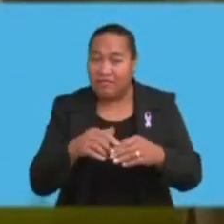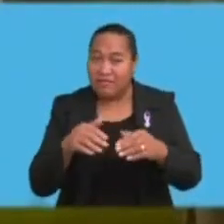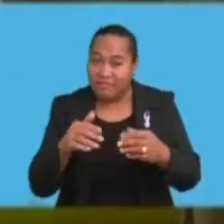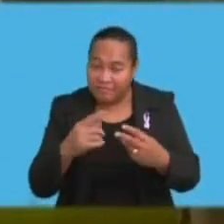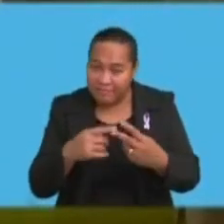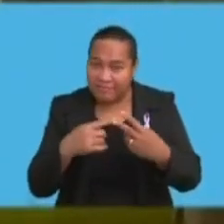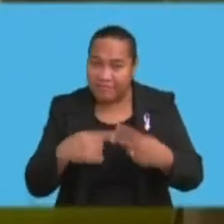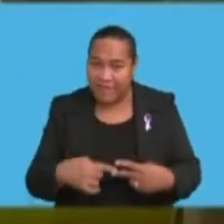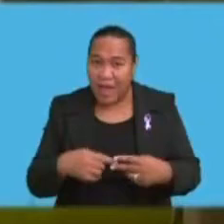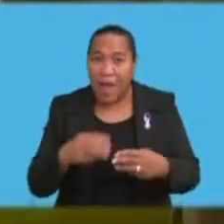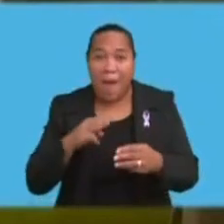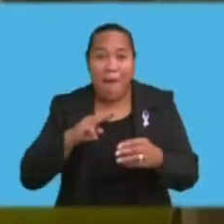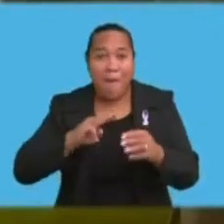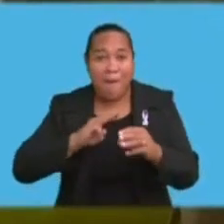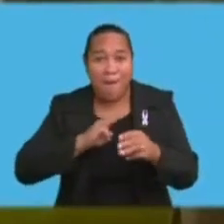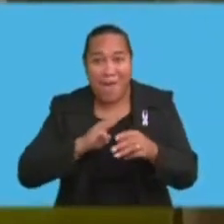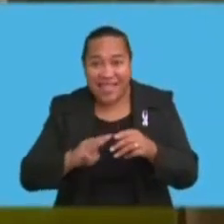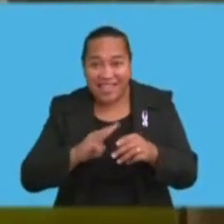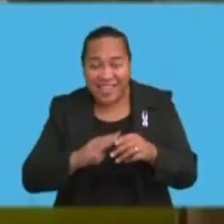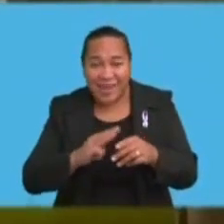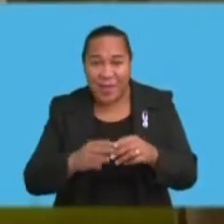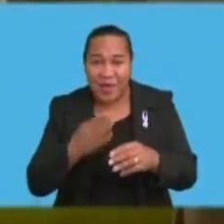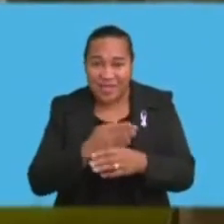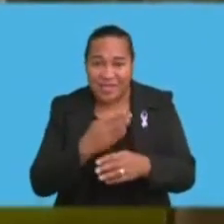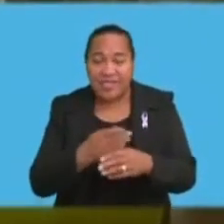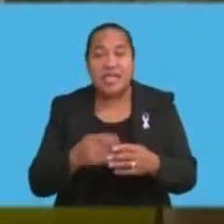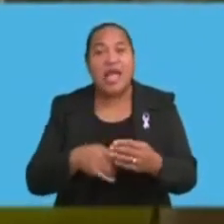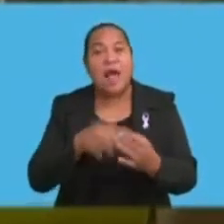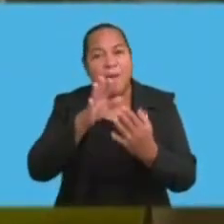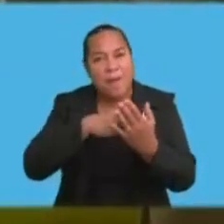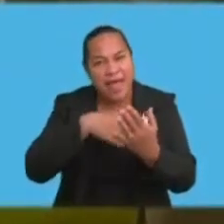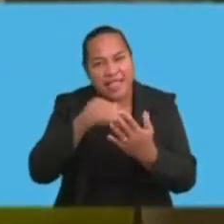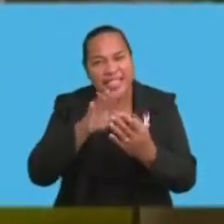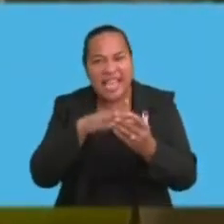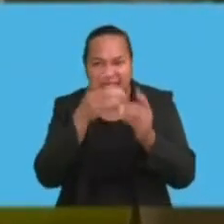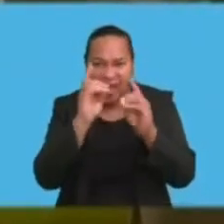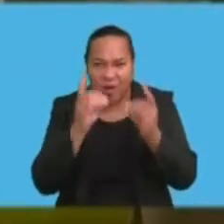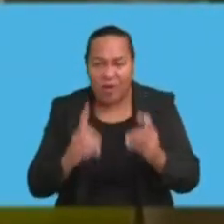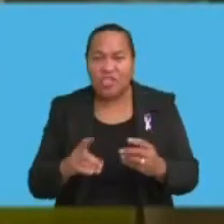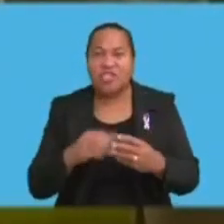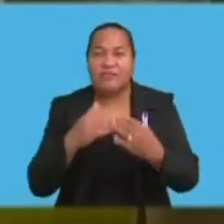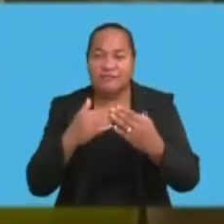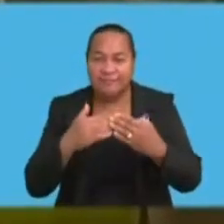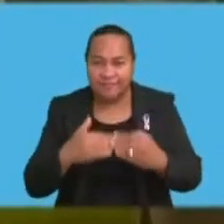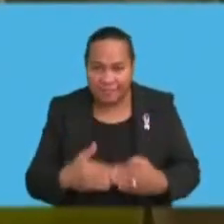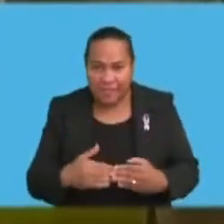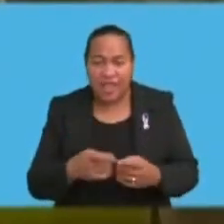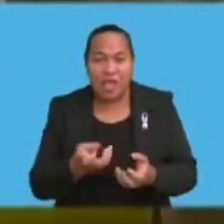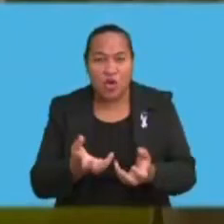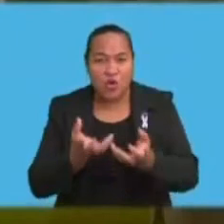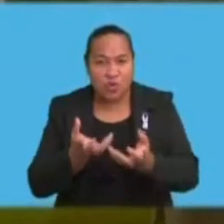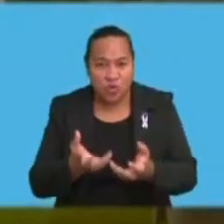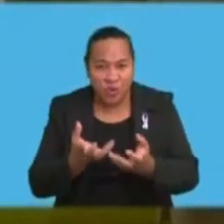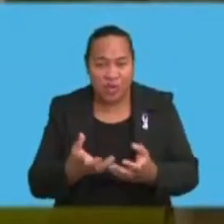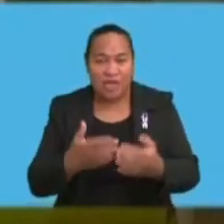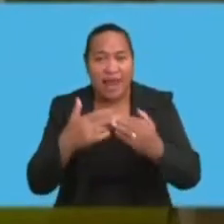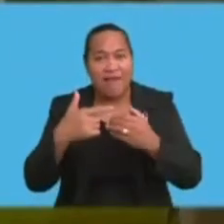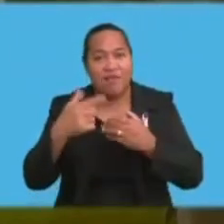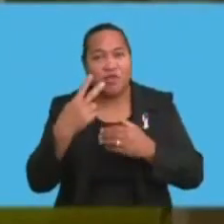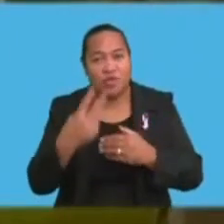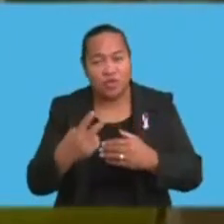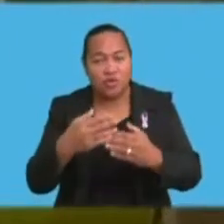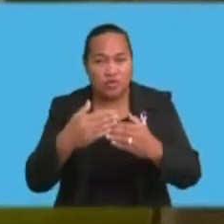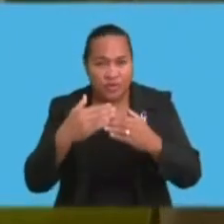2. National Certificate in Painting and Decoration, Level 2. National Certificate in Cookery, Level 2.